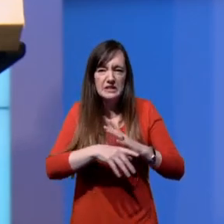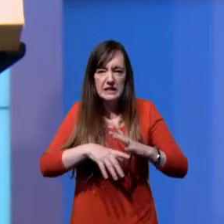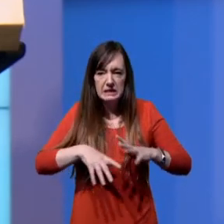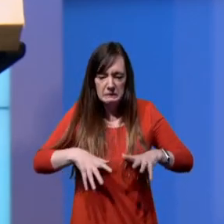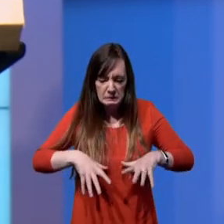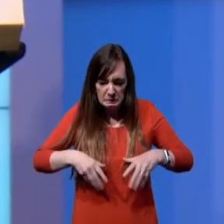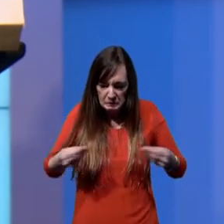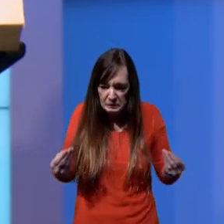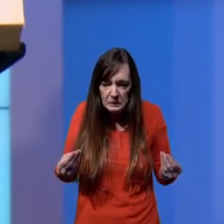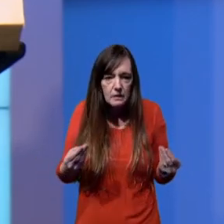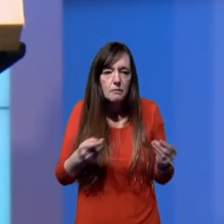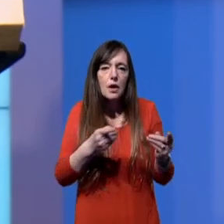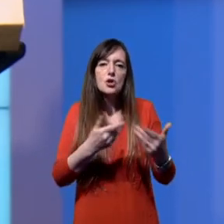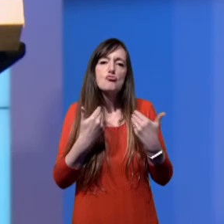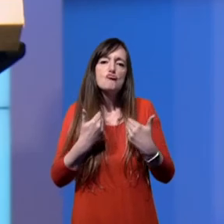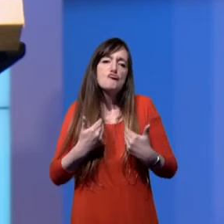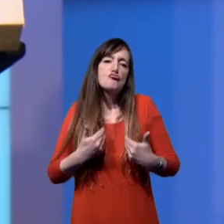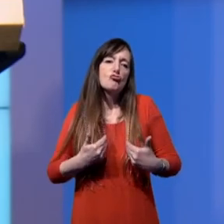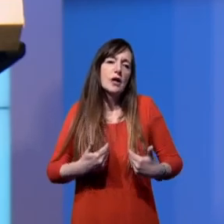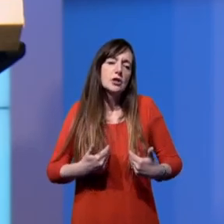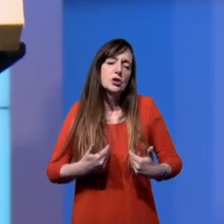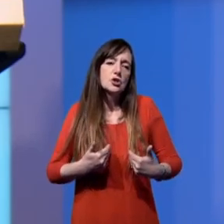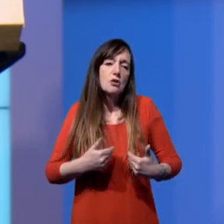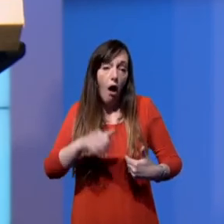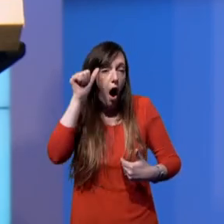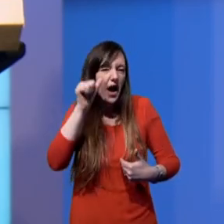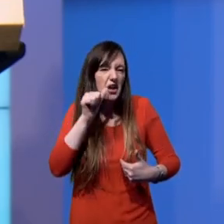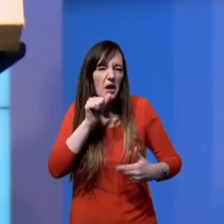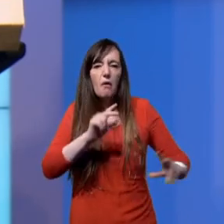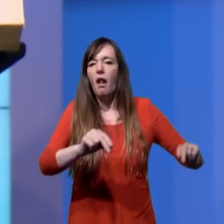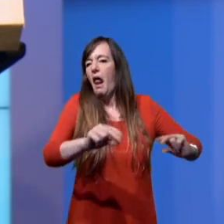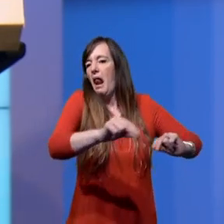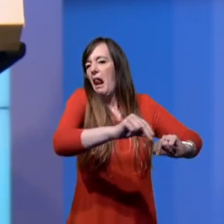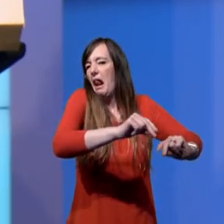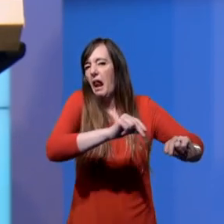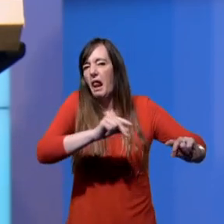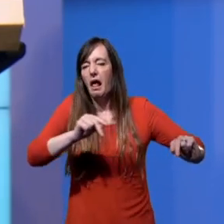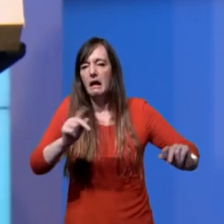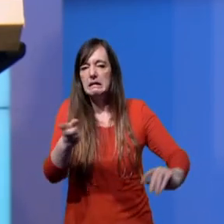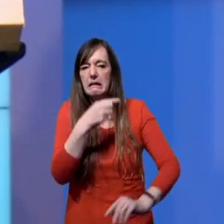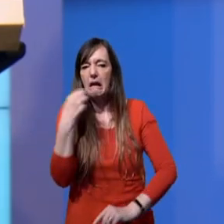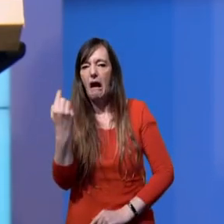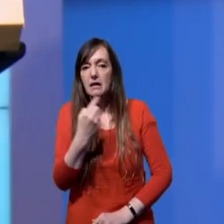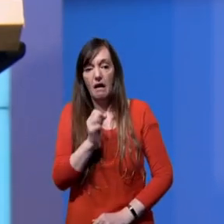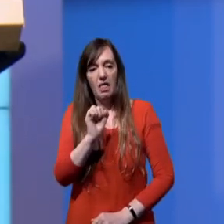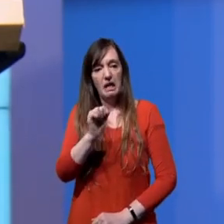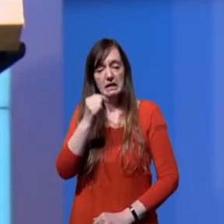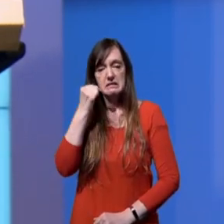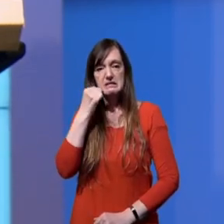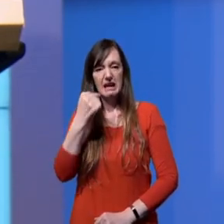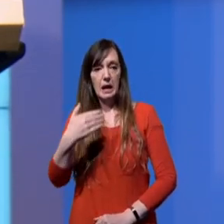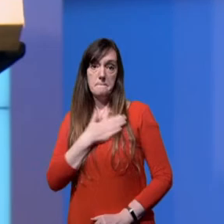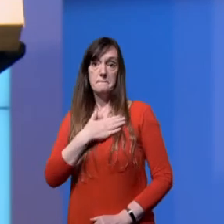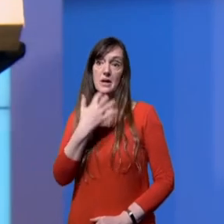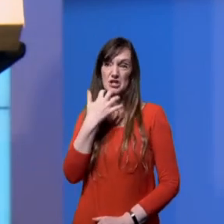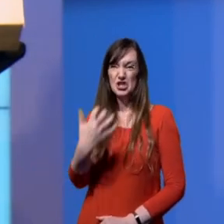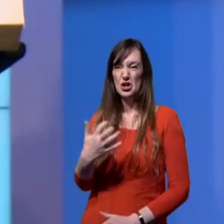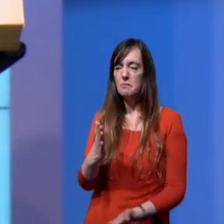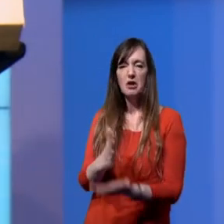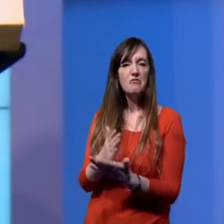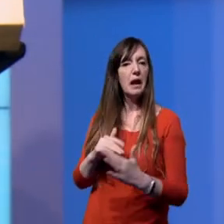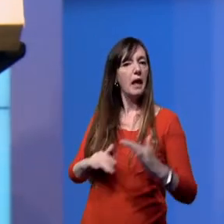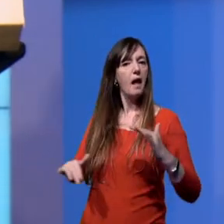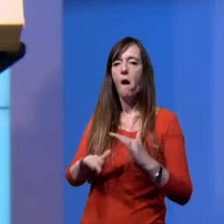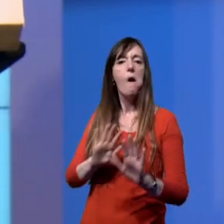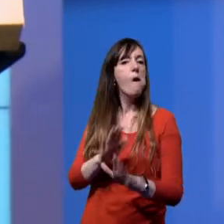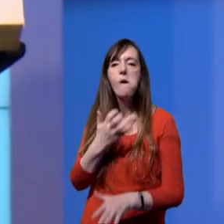I know about the slander of those who say they are Jews and are not. That word afflictions means